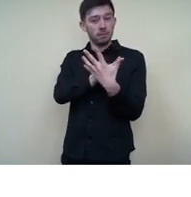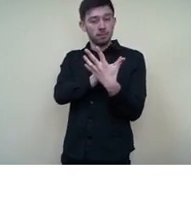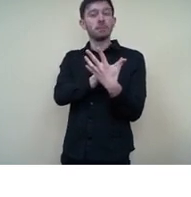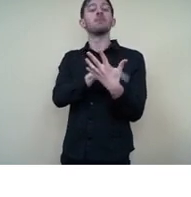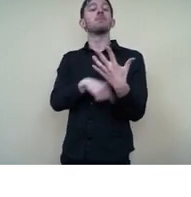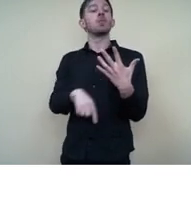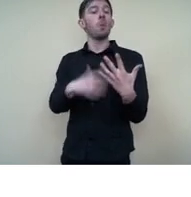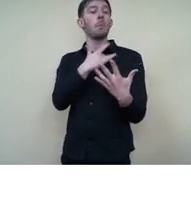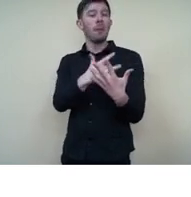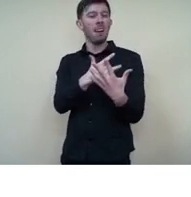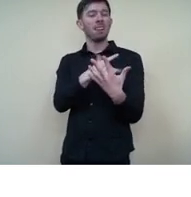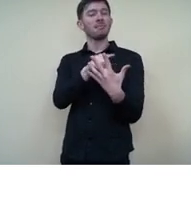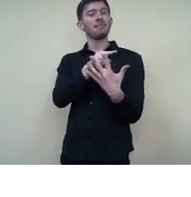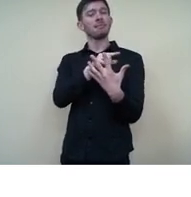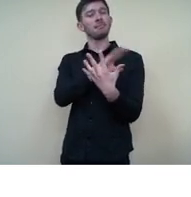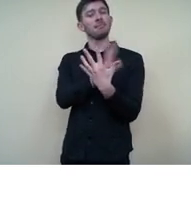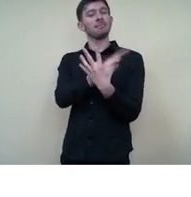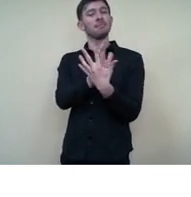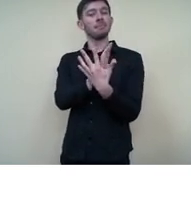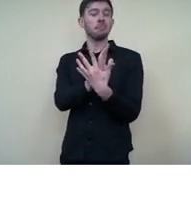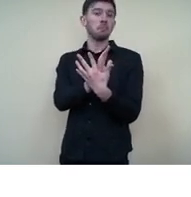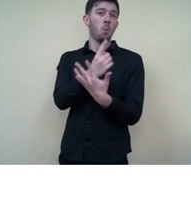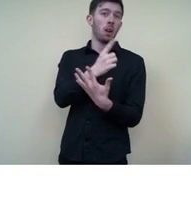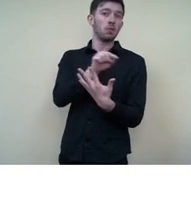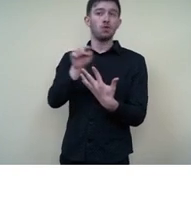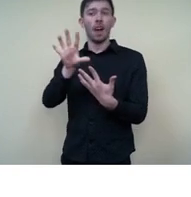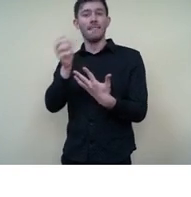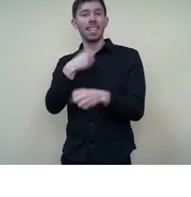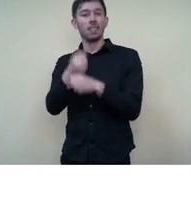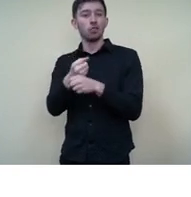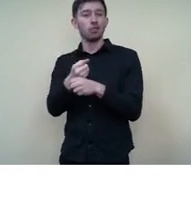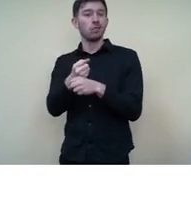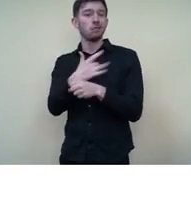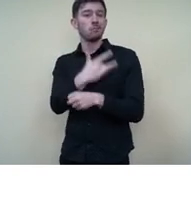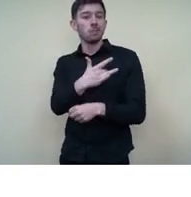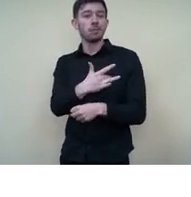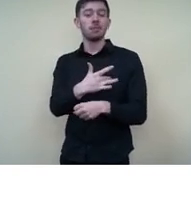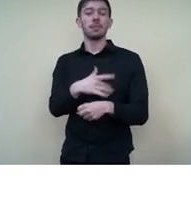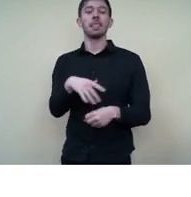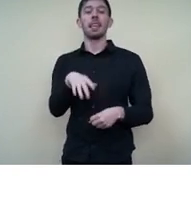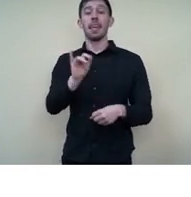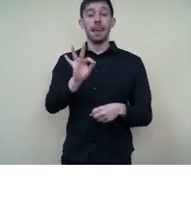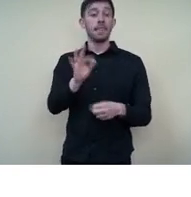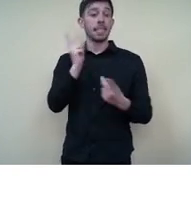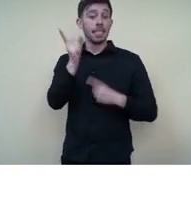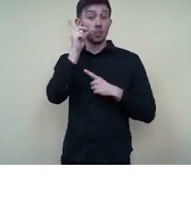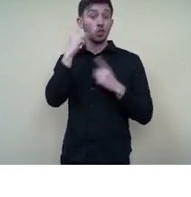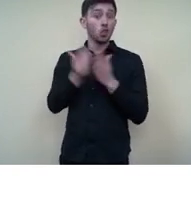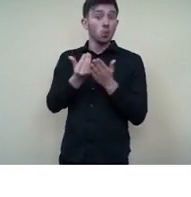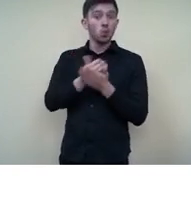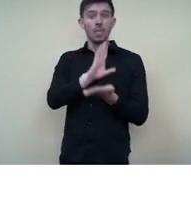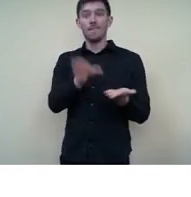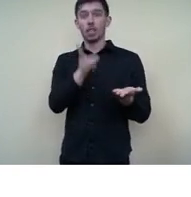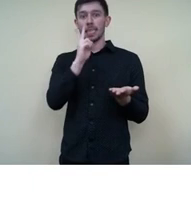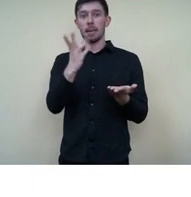stage usually takes 1 to 5 years on average if the disease is new and we've never seen it before. The